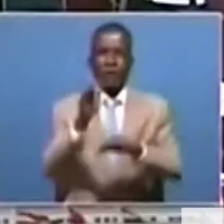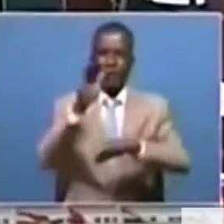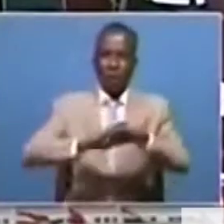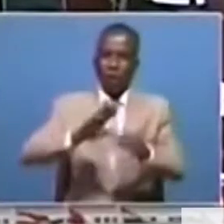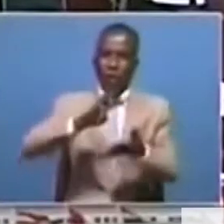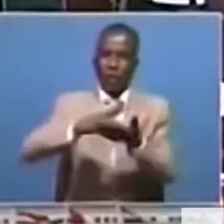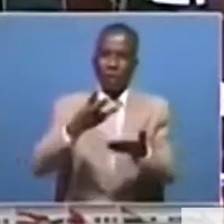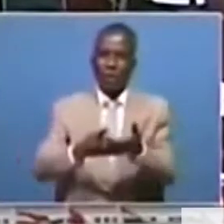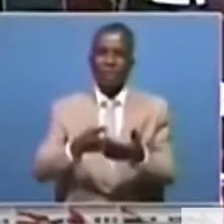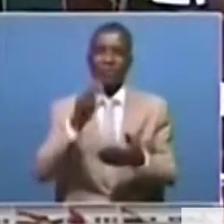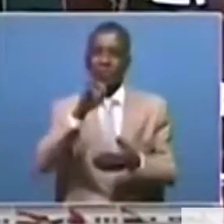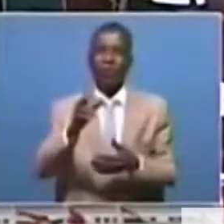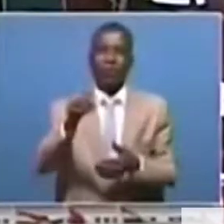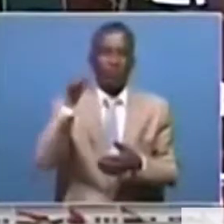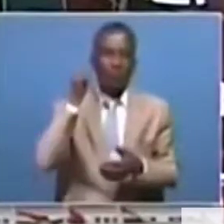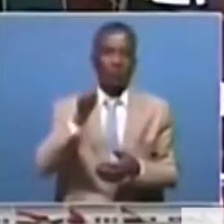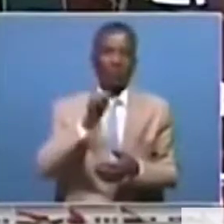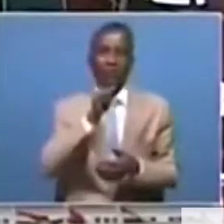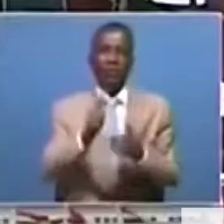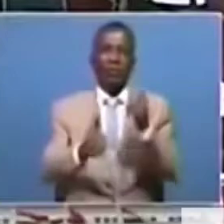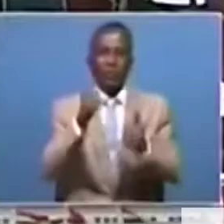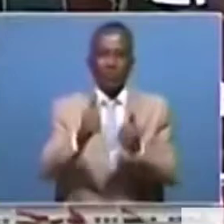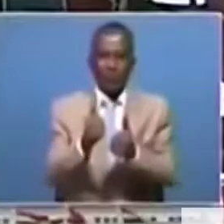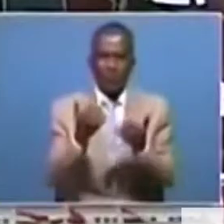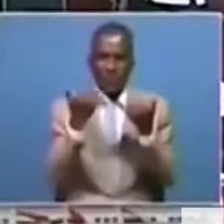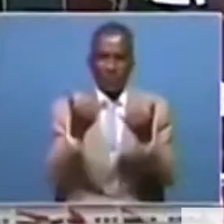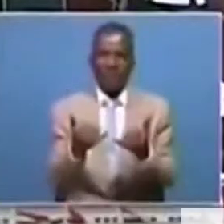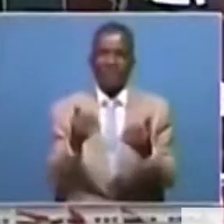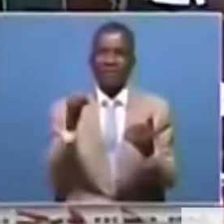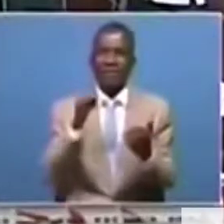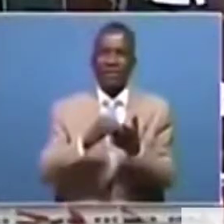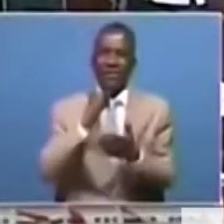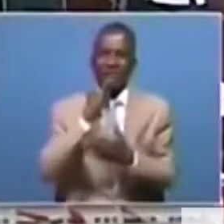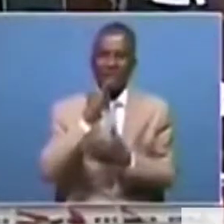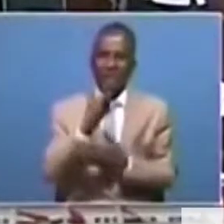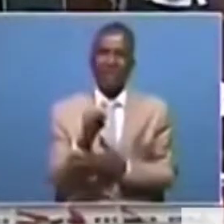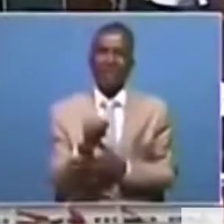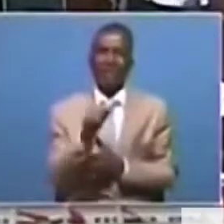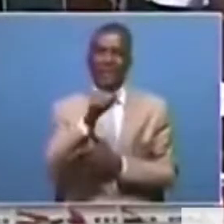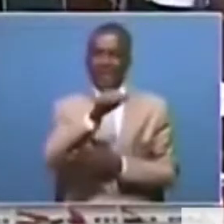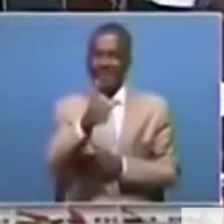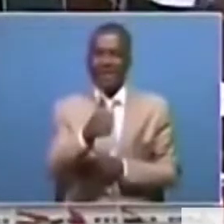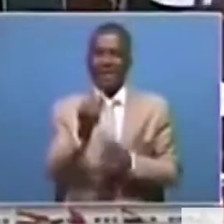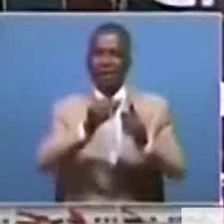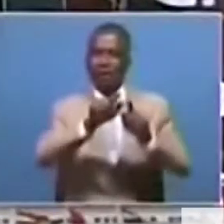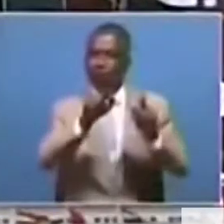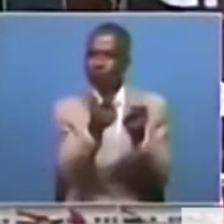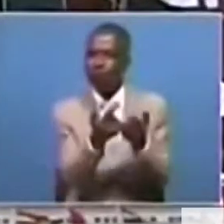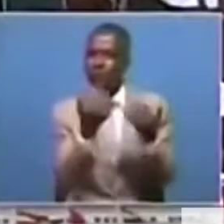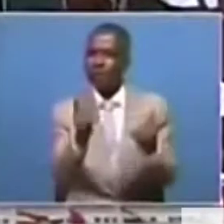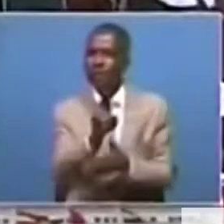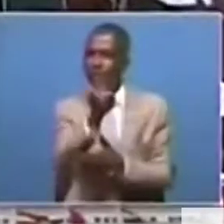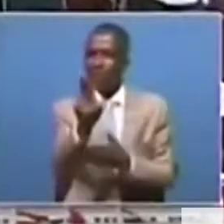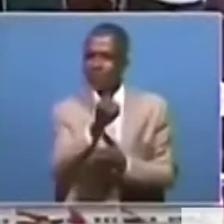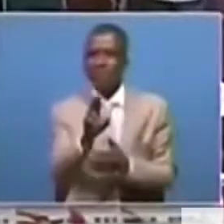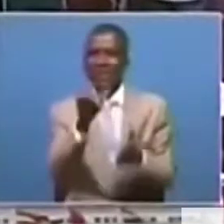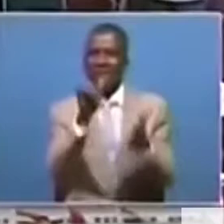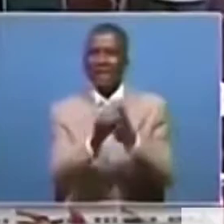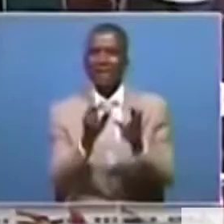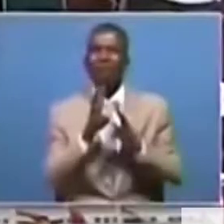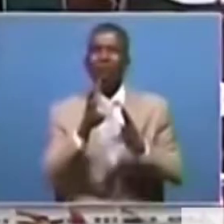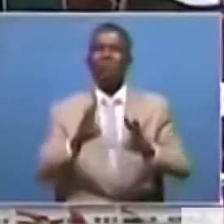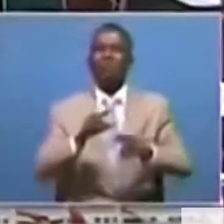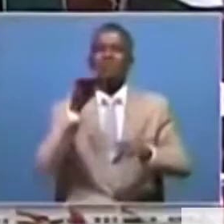of a witness by the trial court, the same principle applies where it is any of the parties who apply for such a